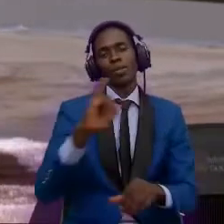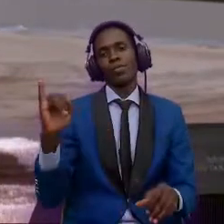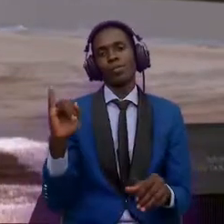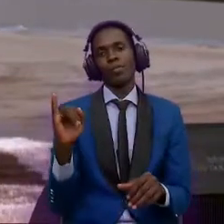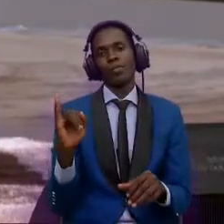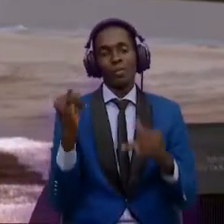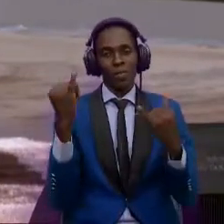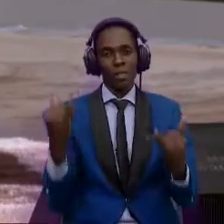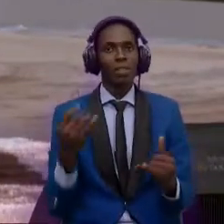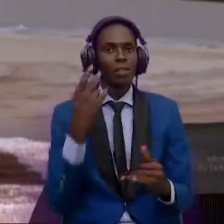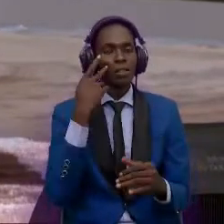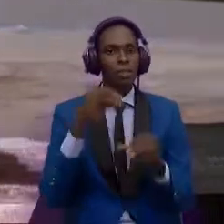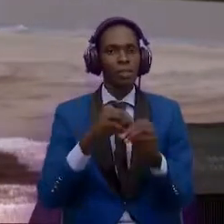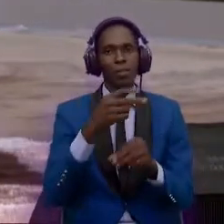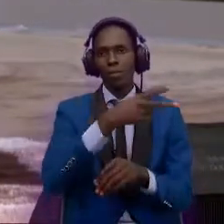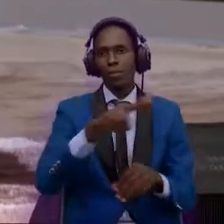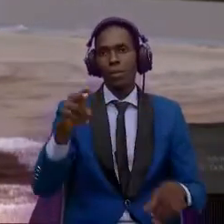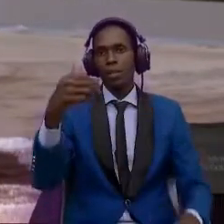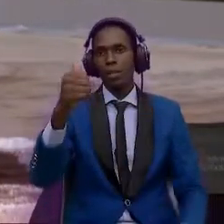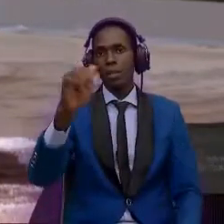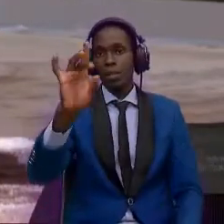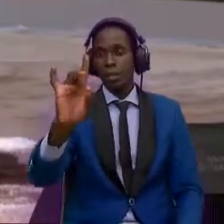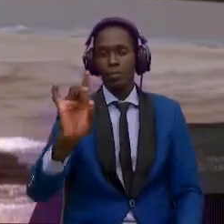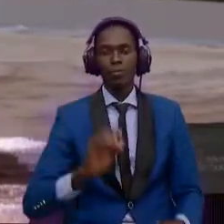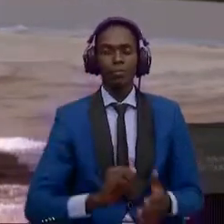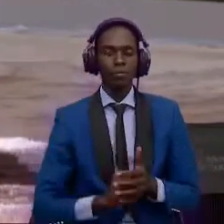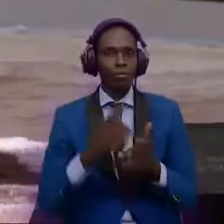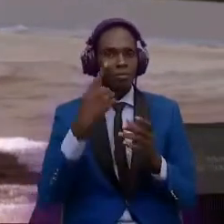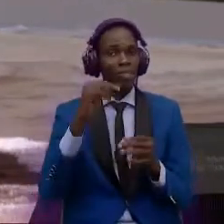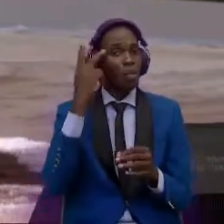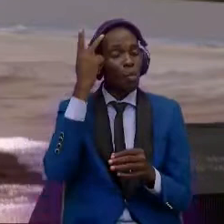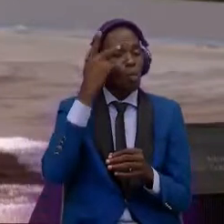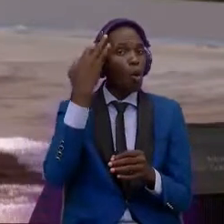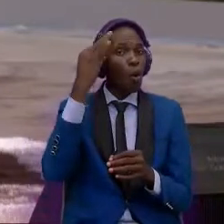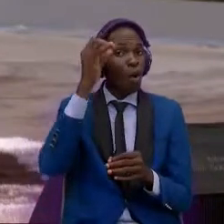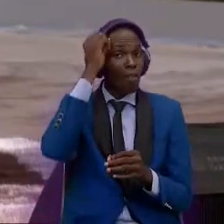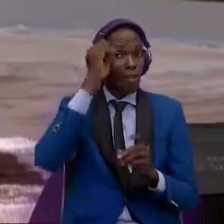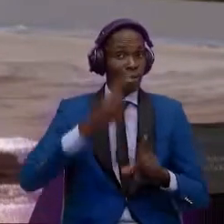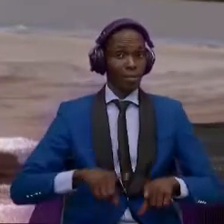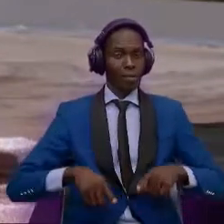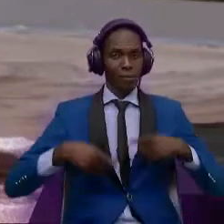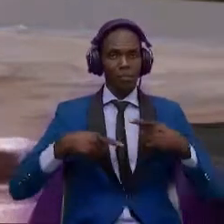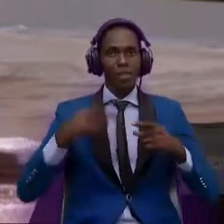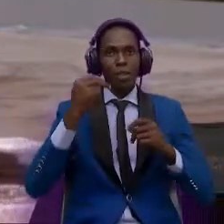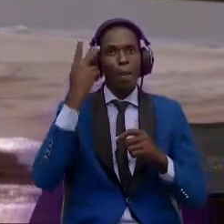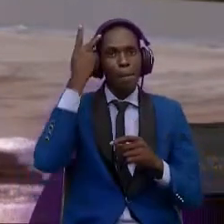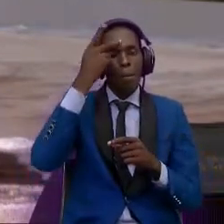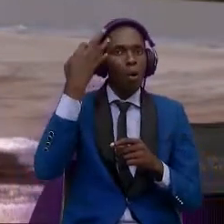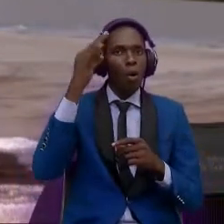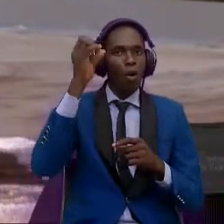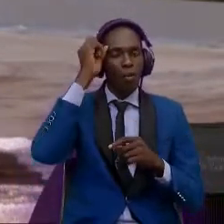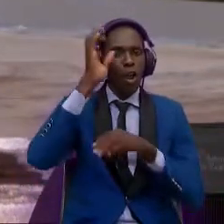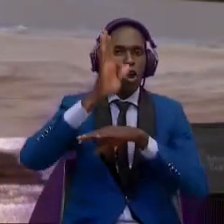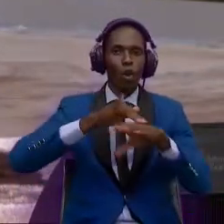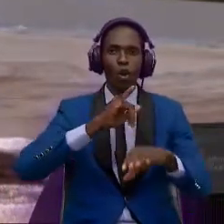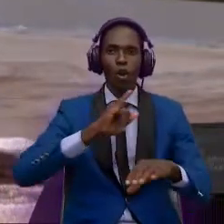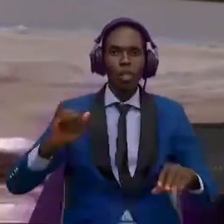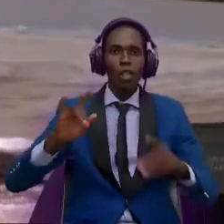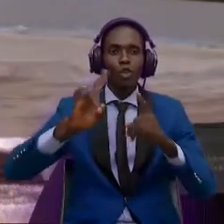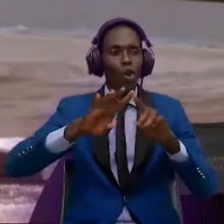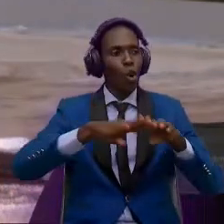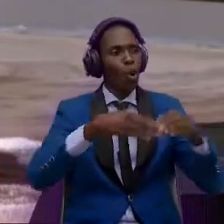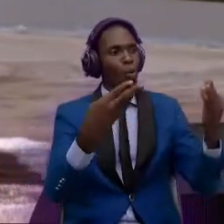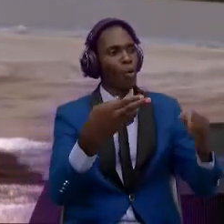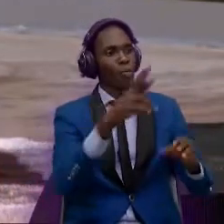18, here is what is to do, the purpose of his life and the purpose of his calling, to open their